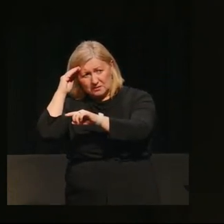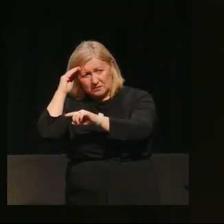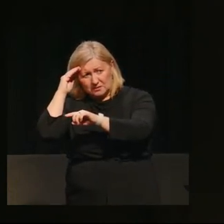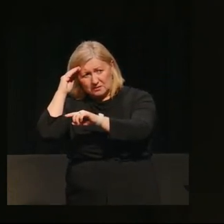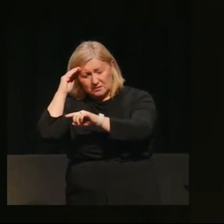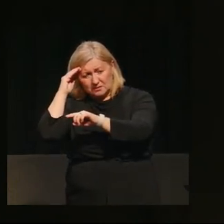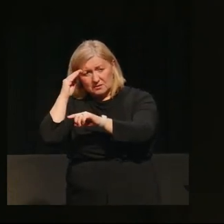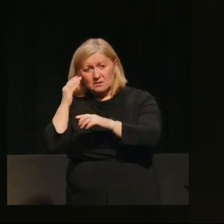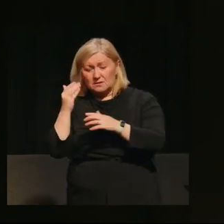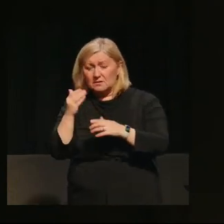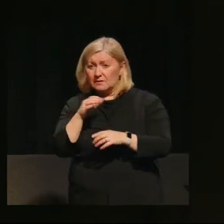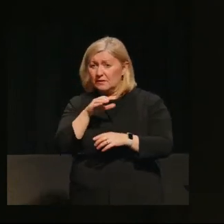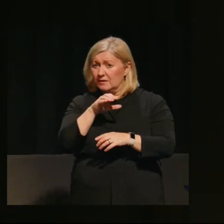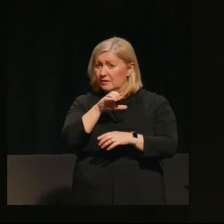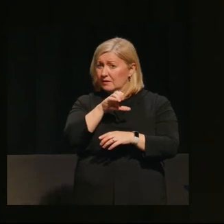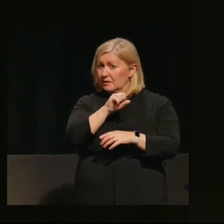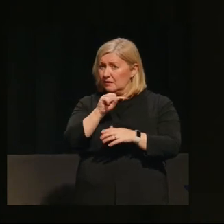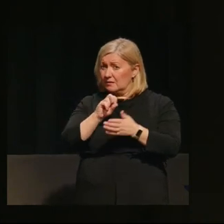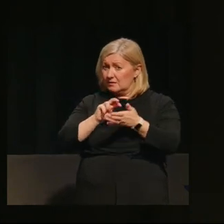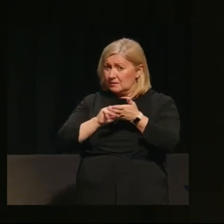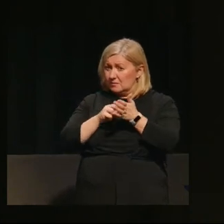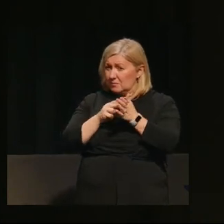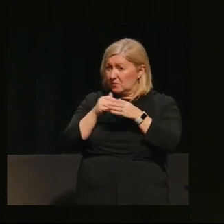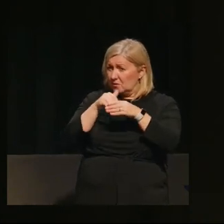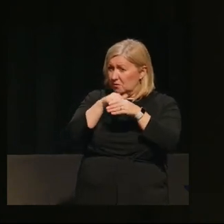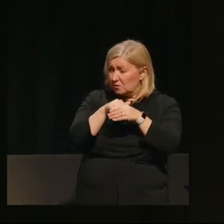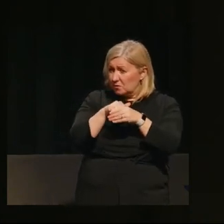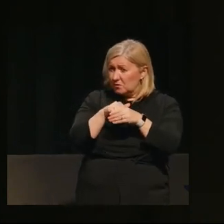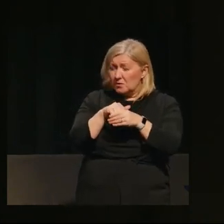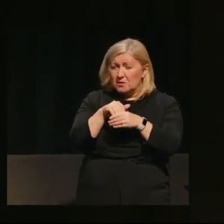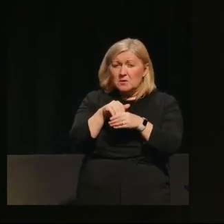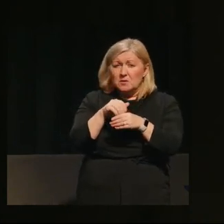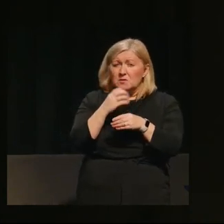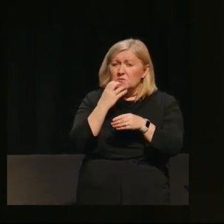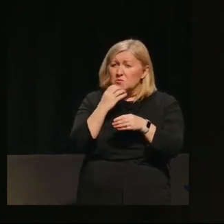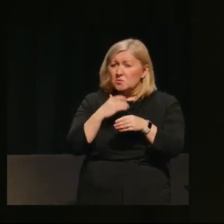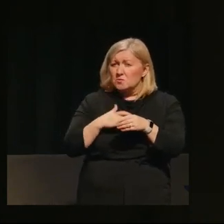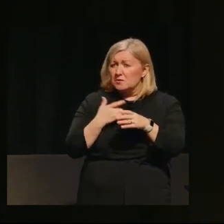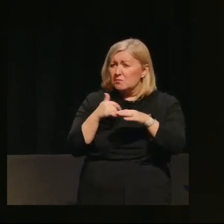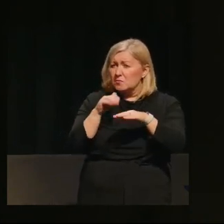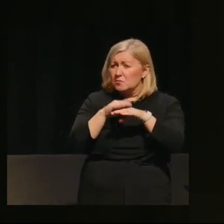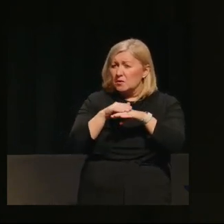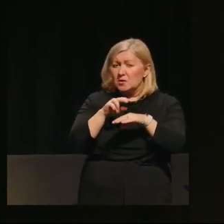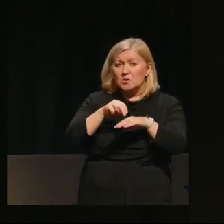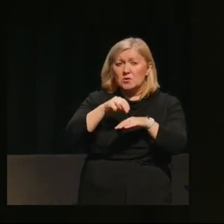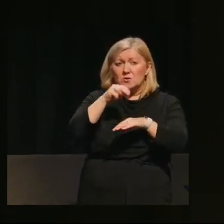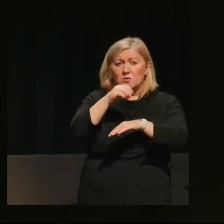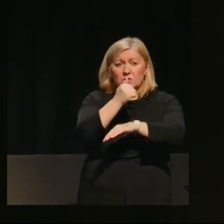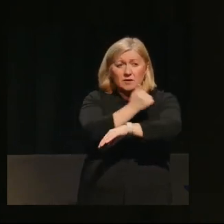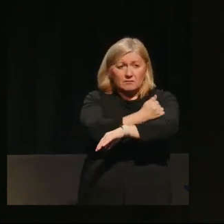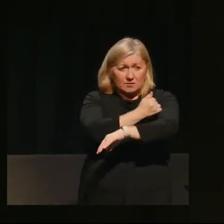They also included those Jews living in the countries of North Africa.